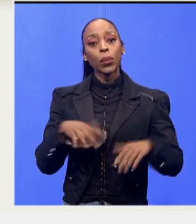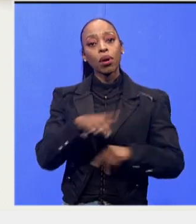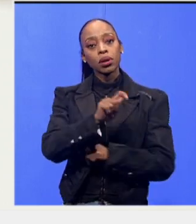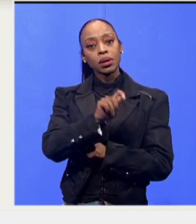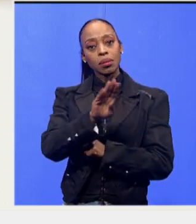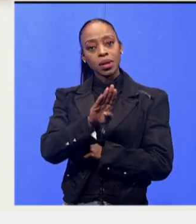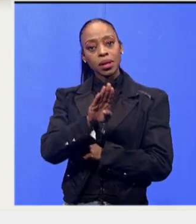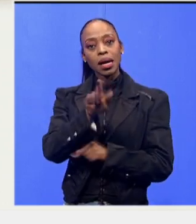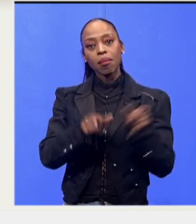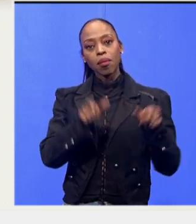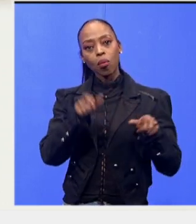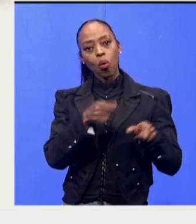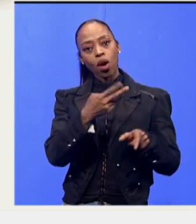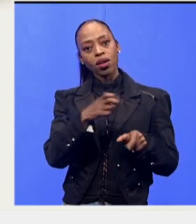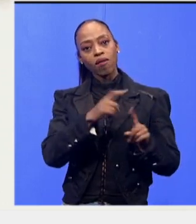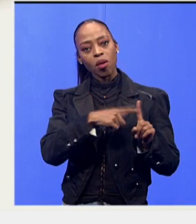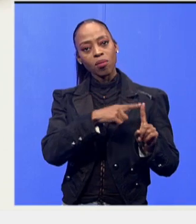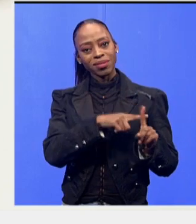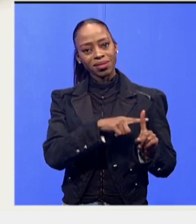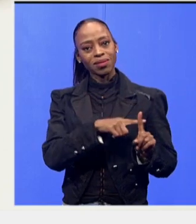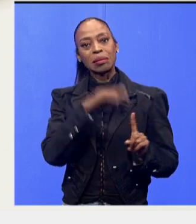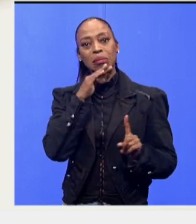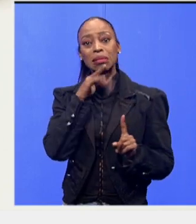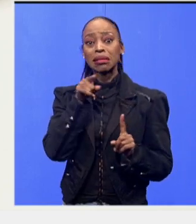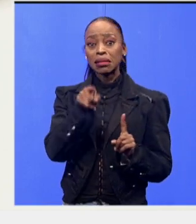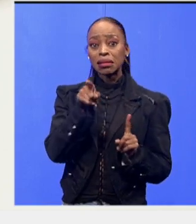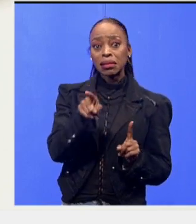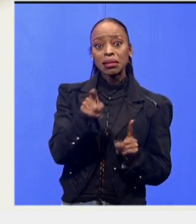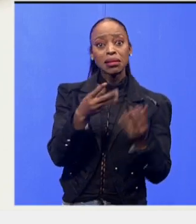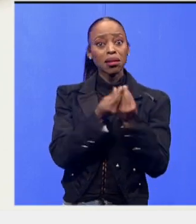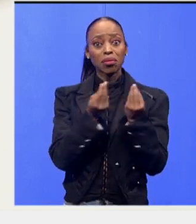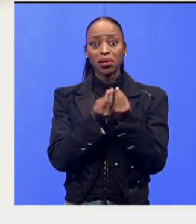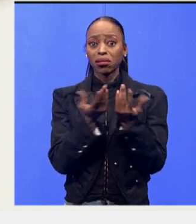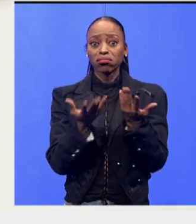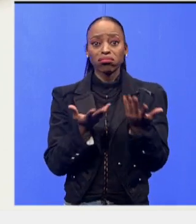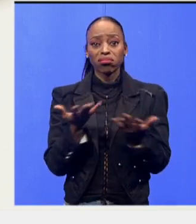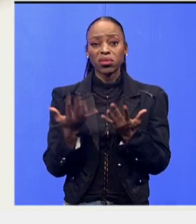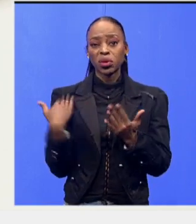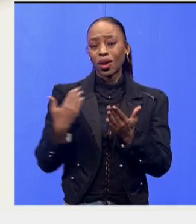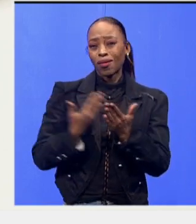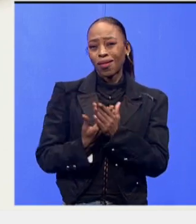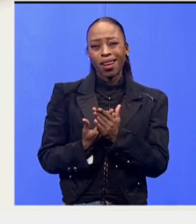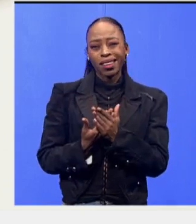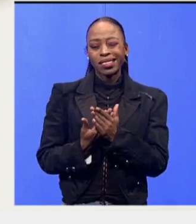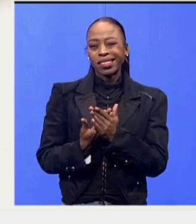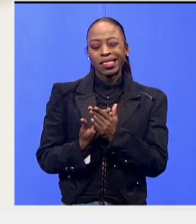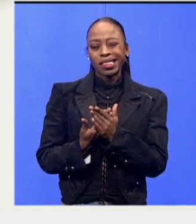living with HIV. It's a tap that we haven't quite been able to turn off.